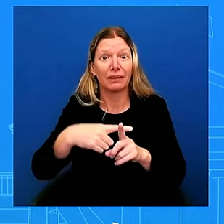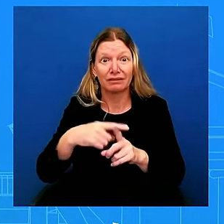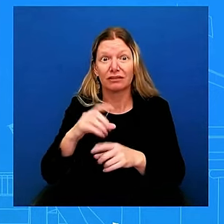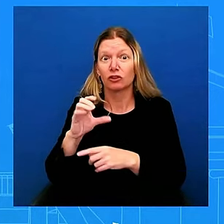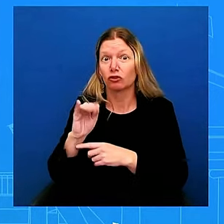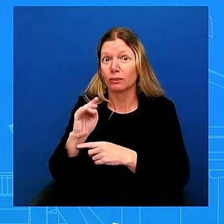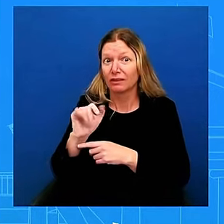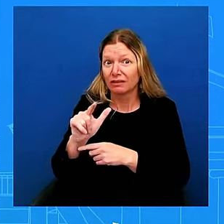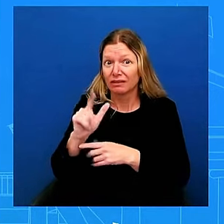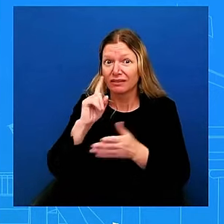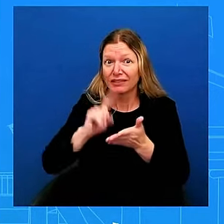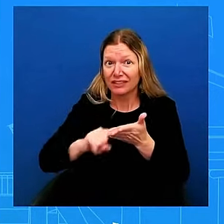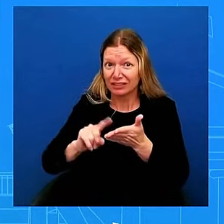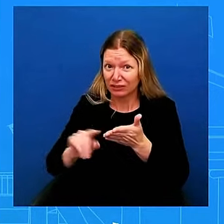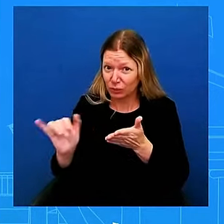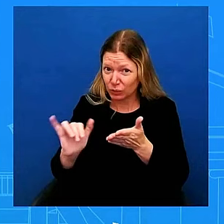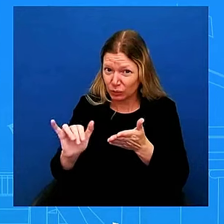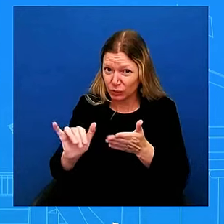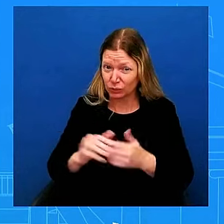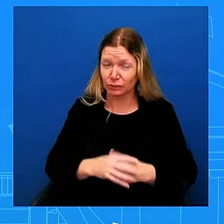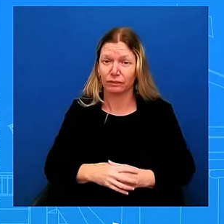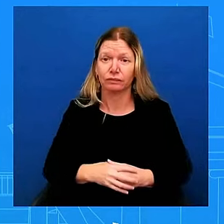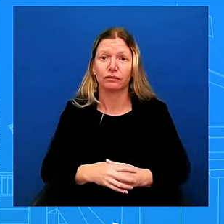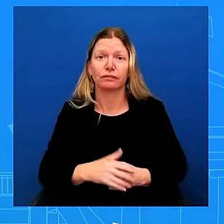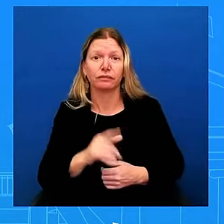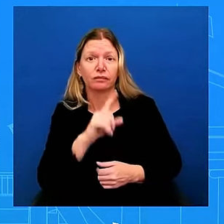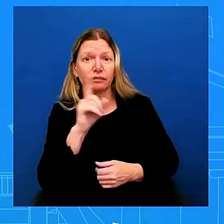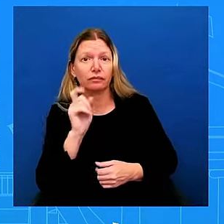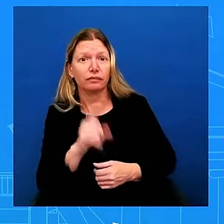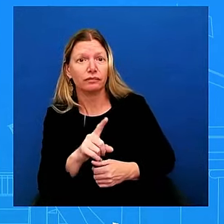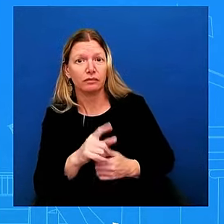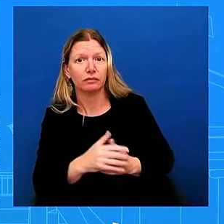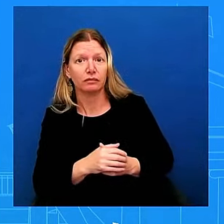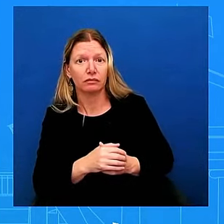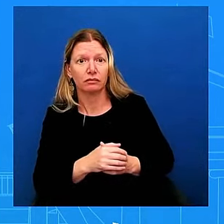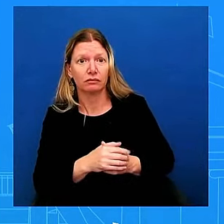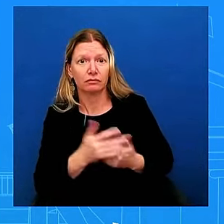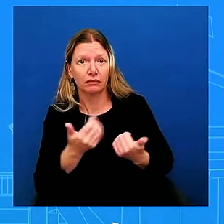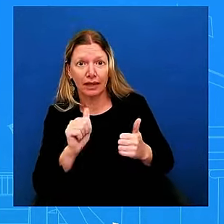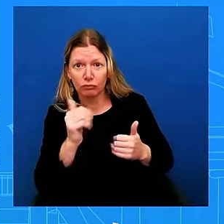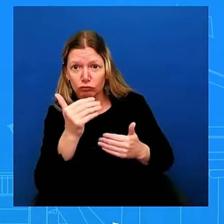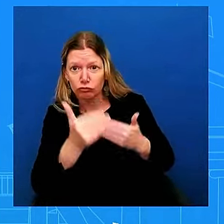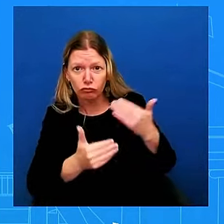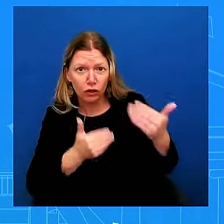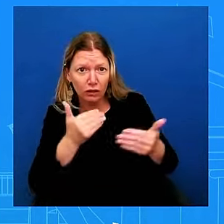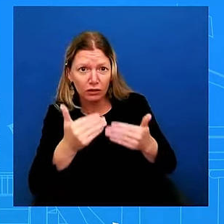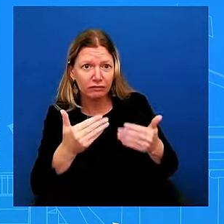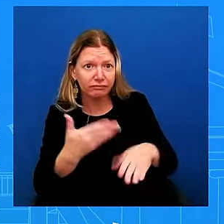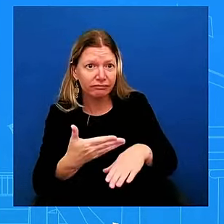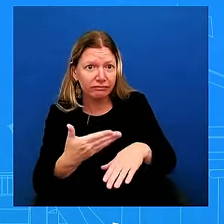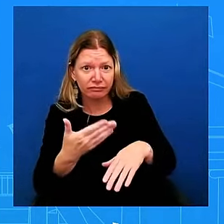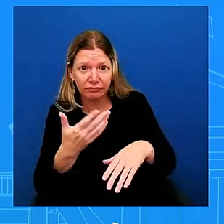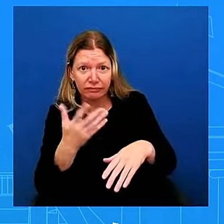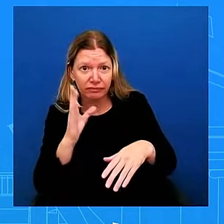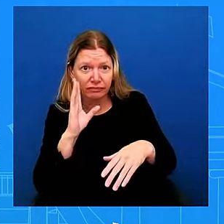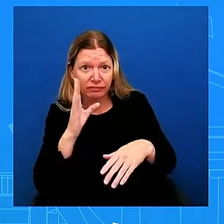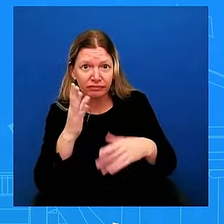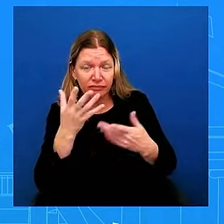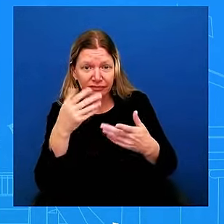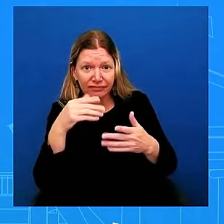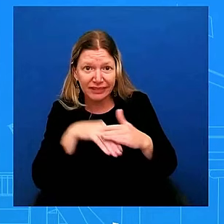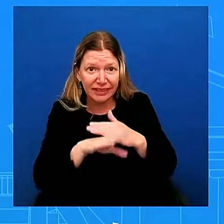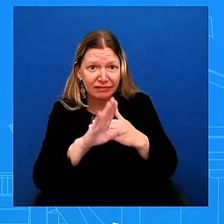any progress on cracking into the suspect's cell phones? Same answer. Sir, what do you tell America? No.